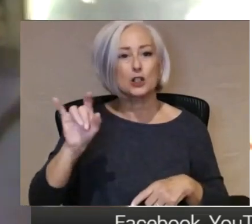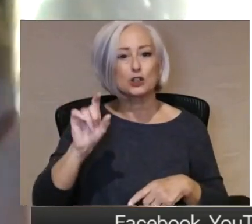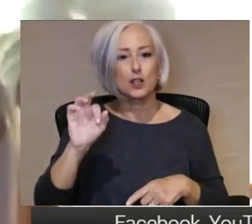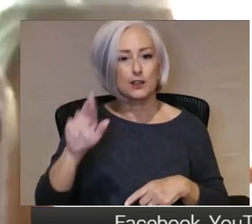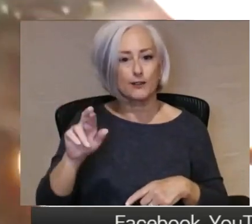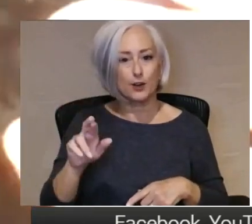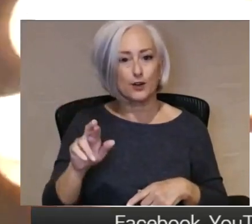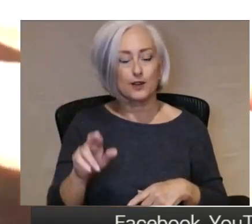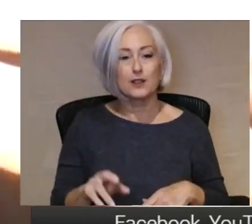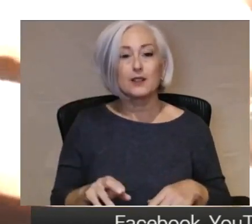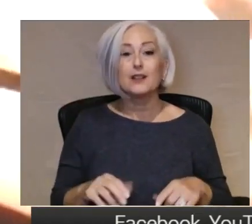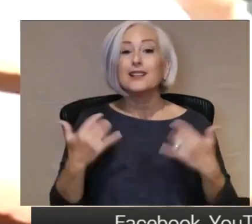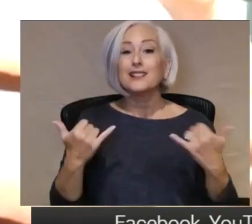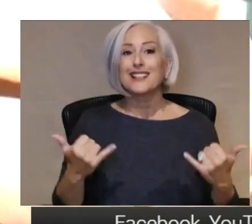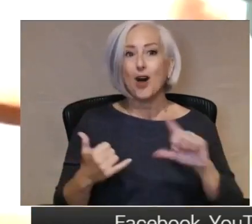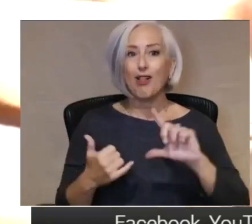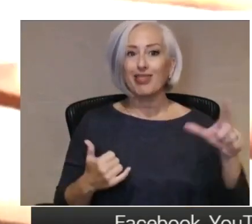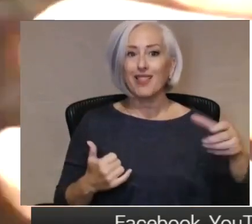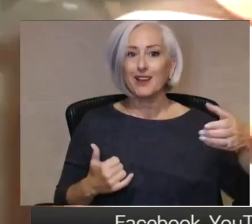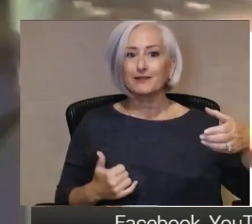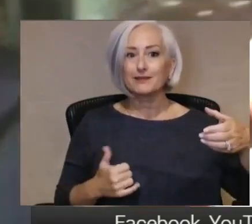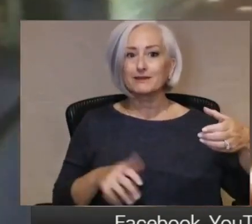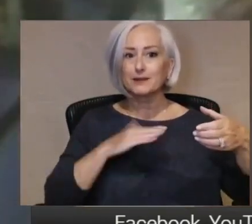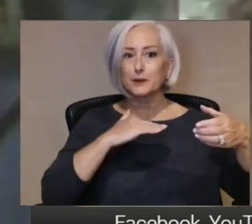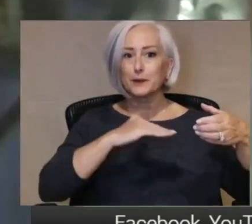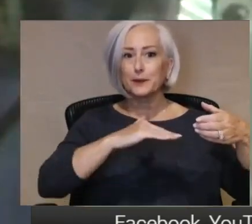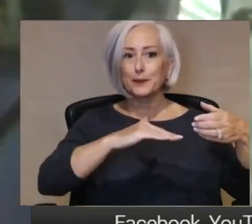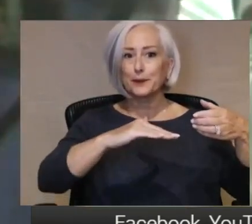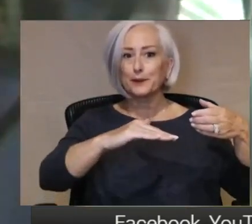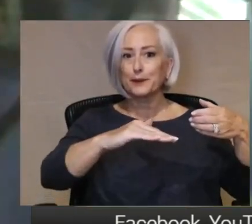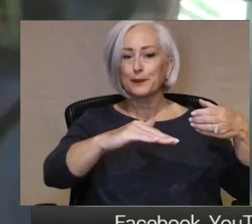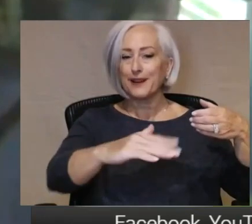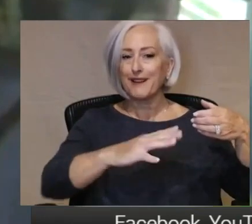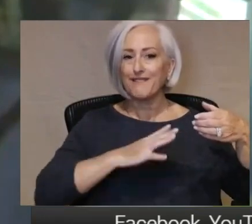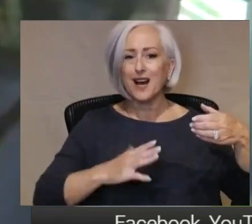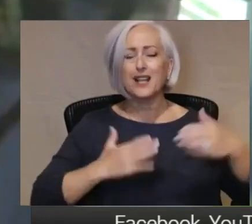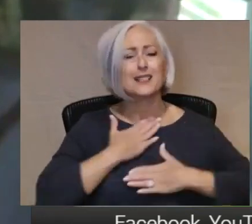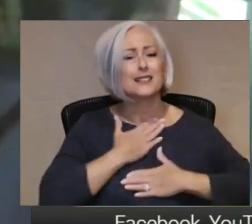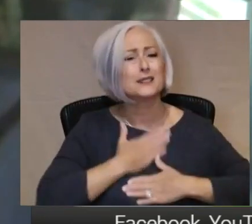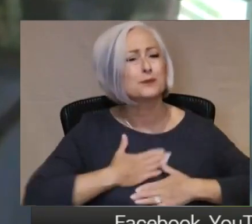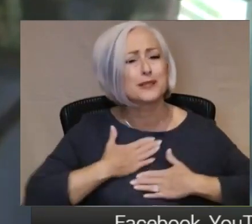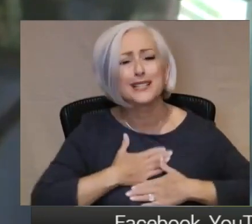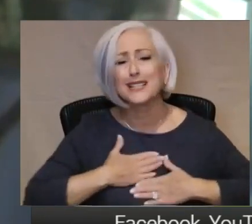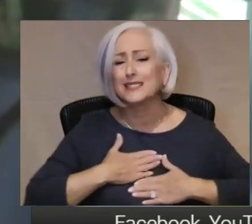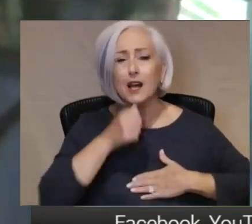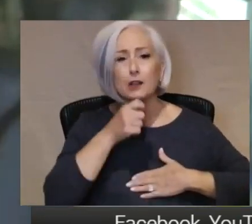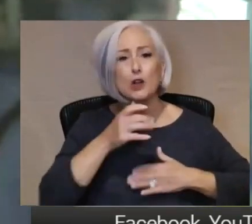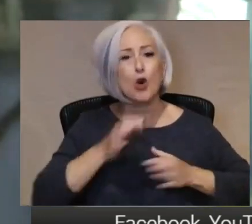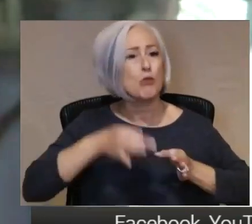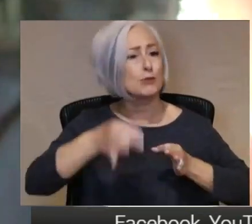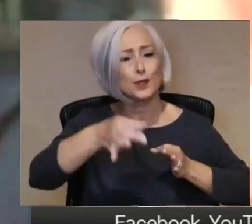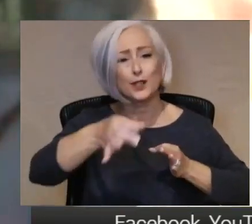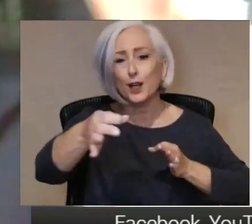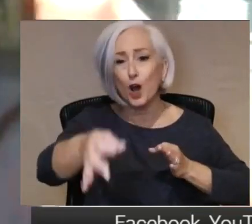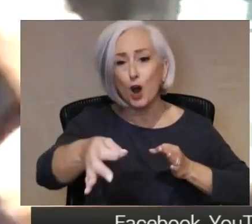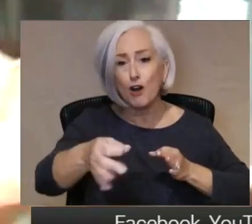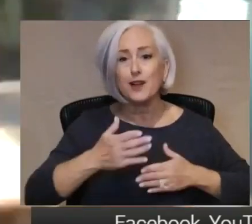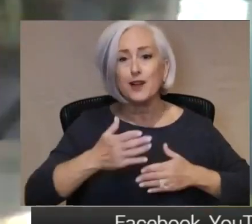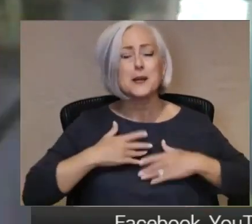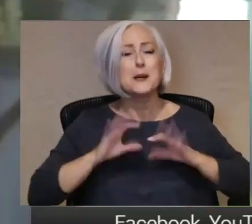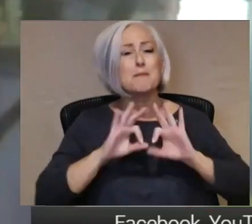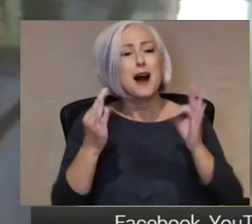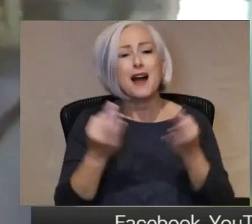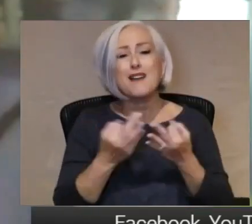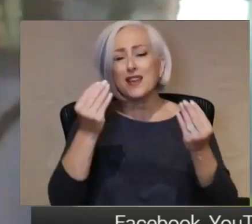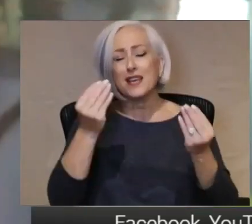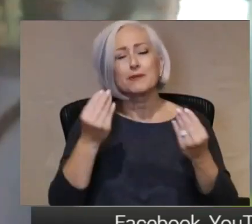hand. Look at that difference. So I would say to you, please don't put it off. My family has said to me, I